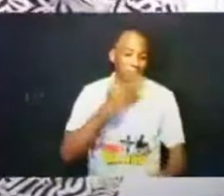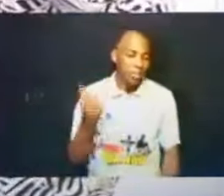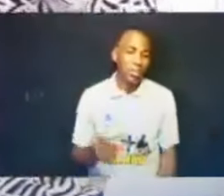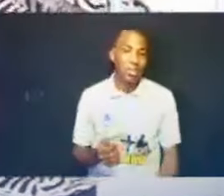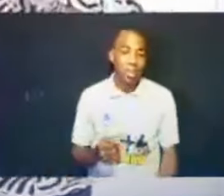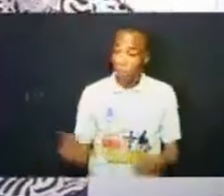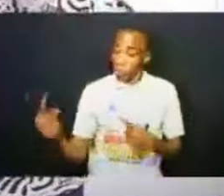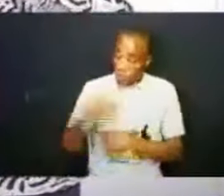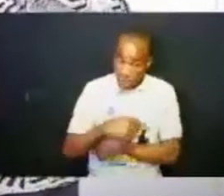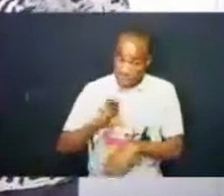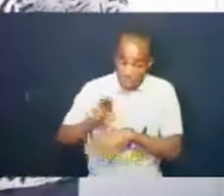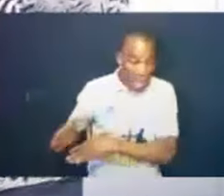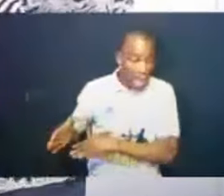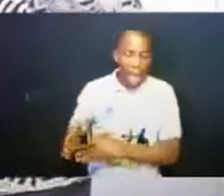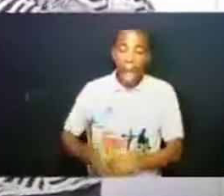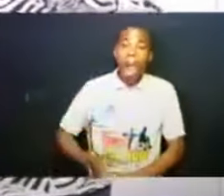insults.